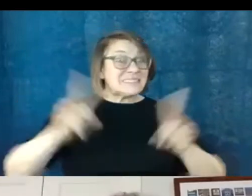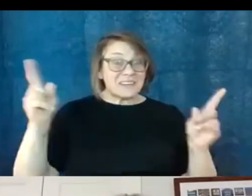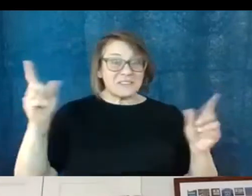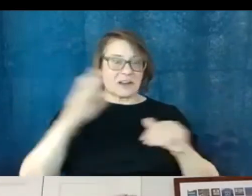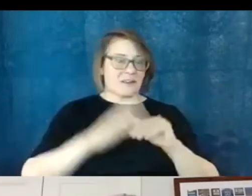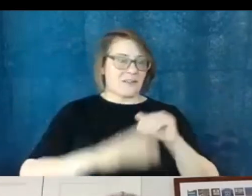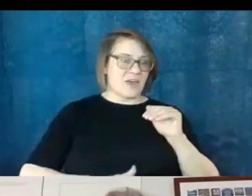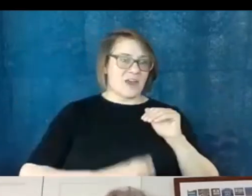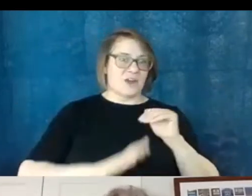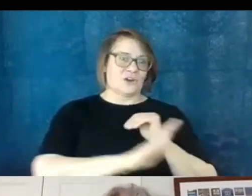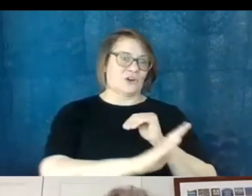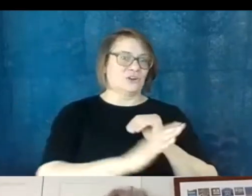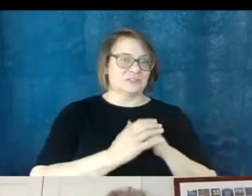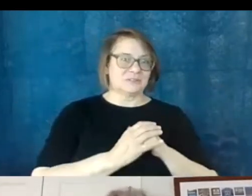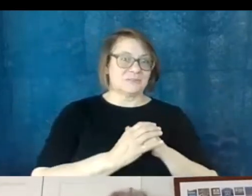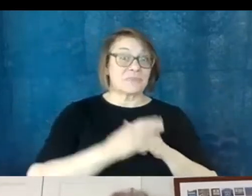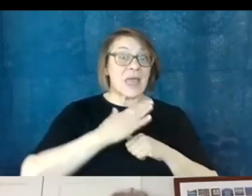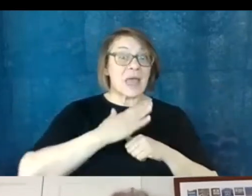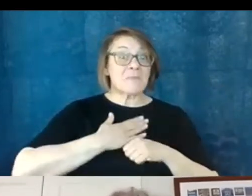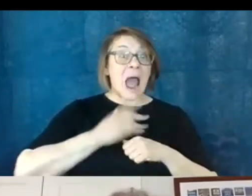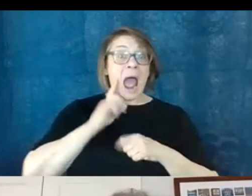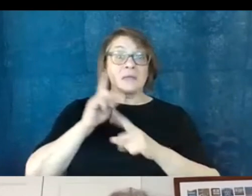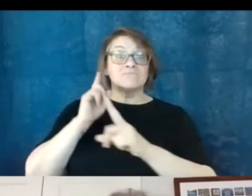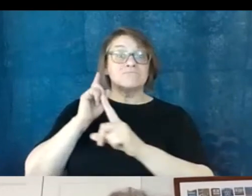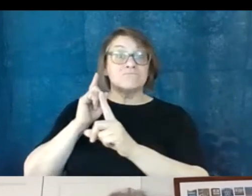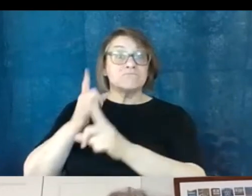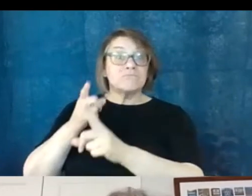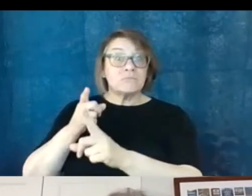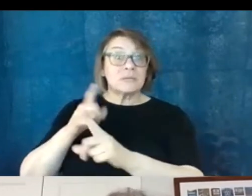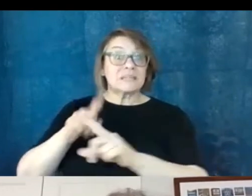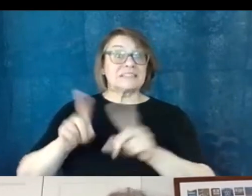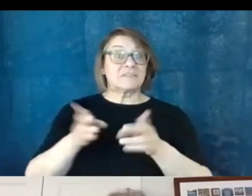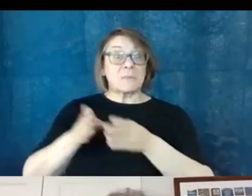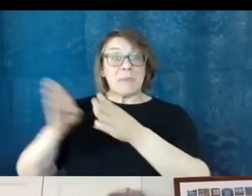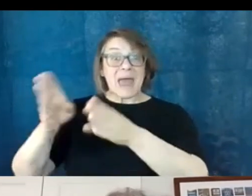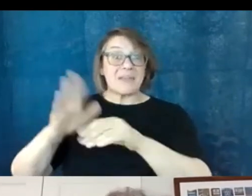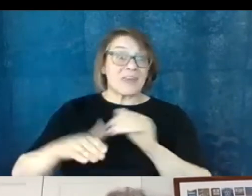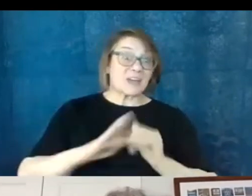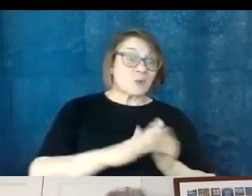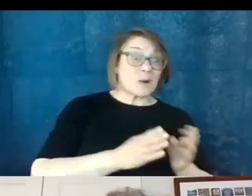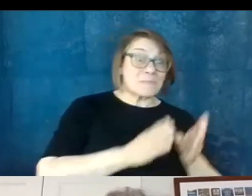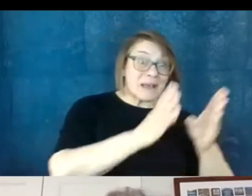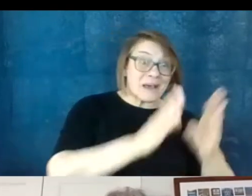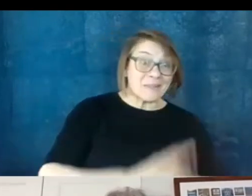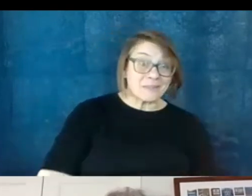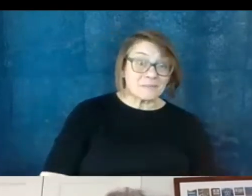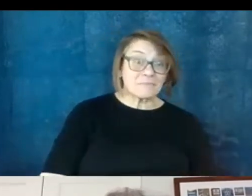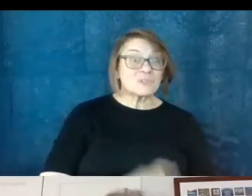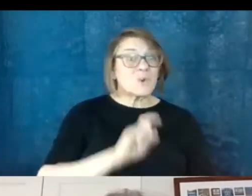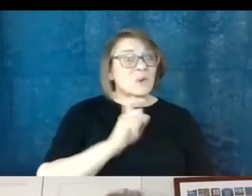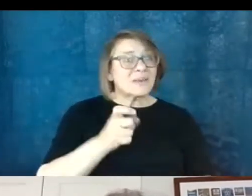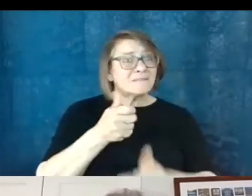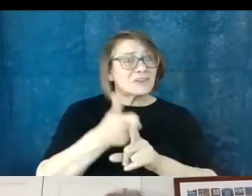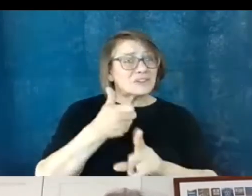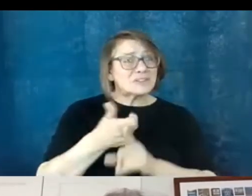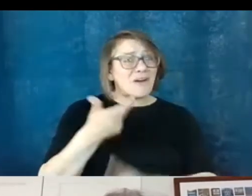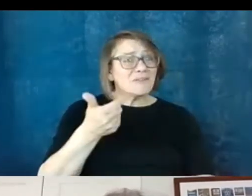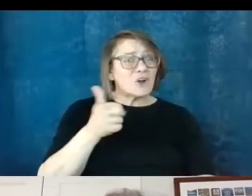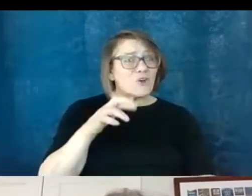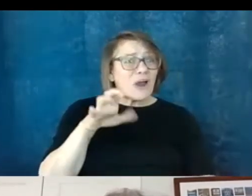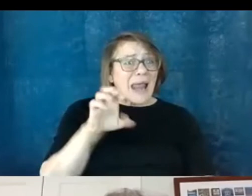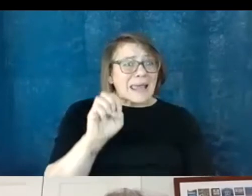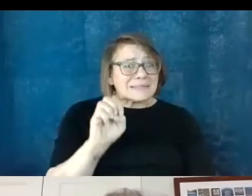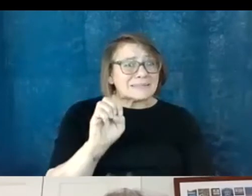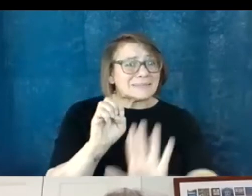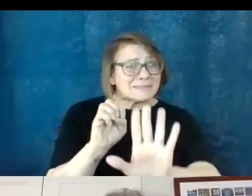different, and my trajectory is going to look very different than someone else's. So give yourself grace in terms of saying,